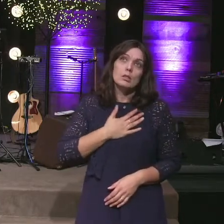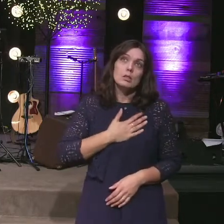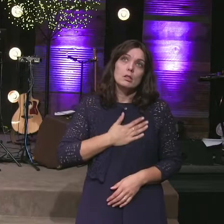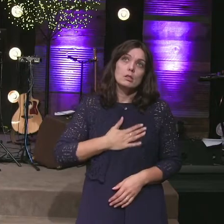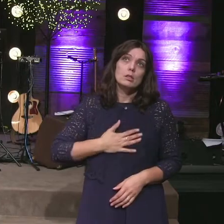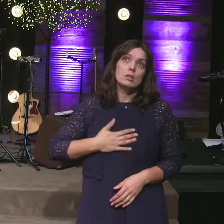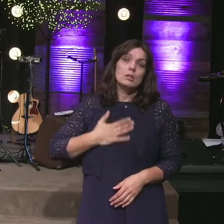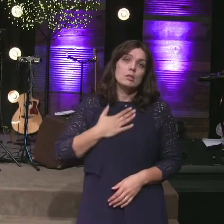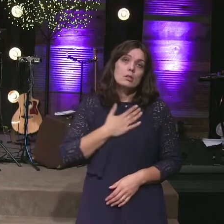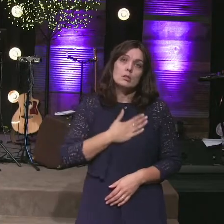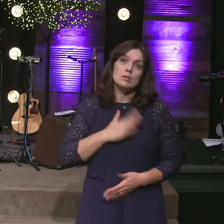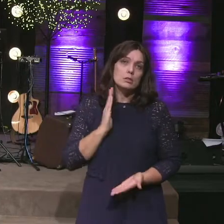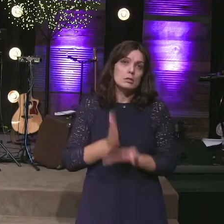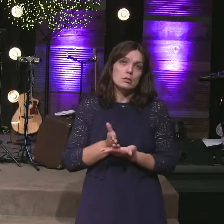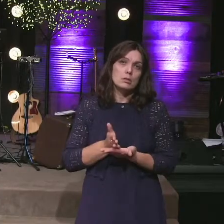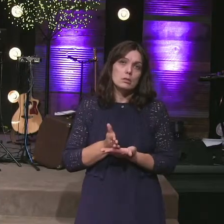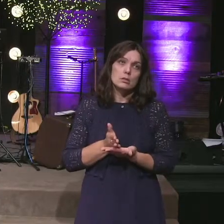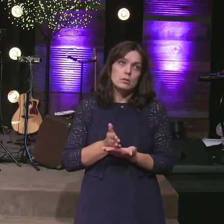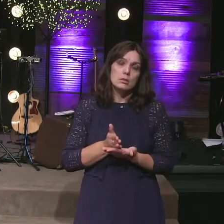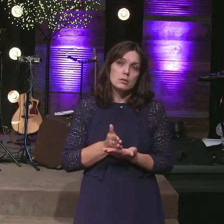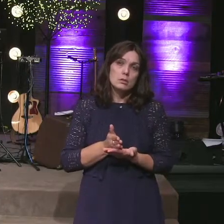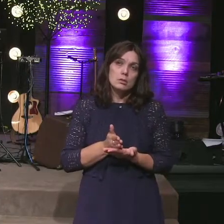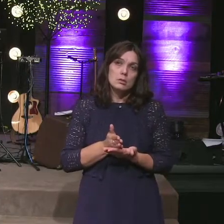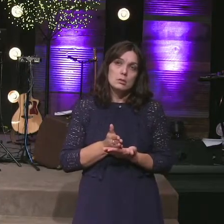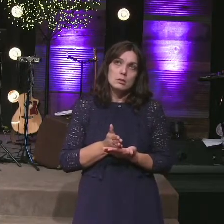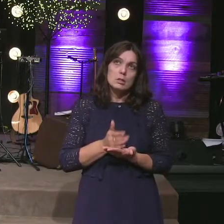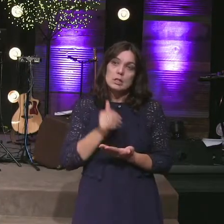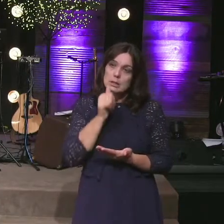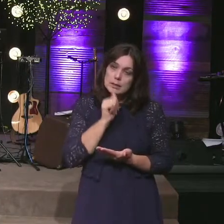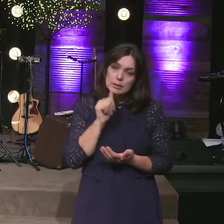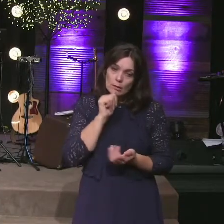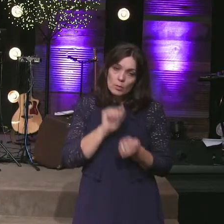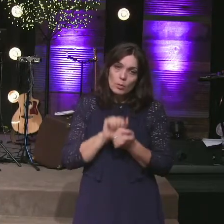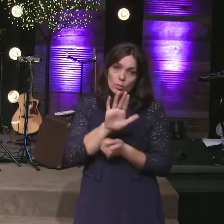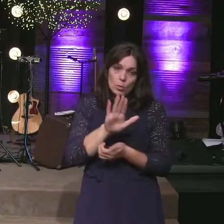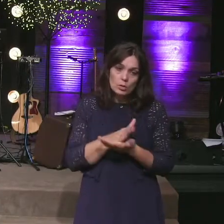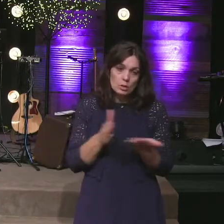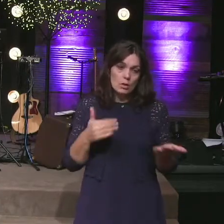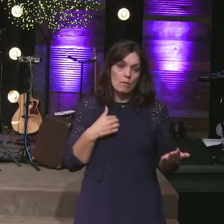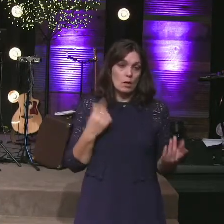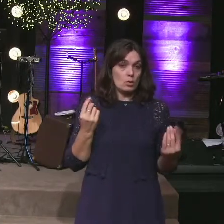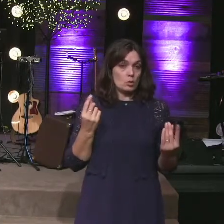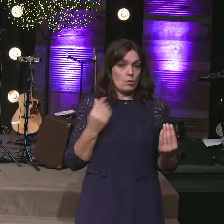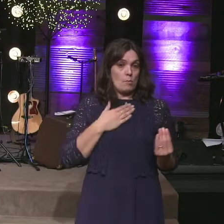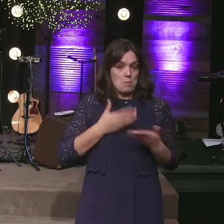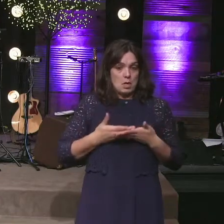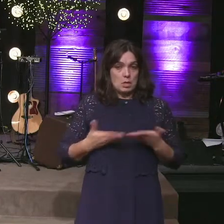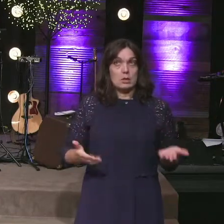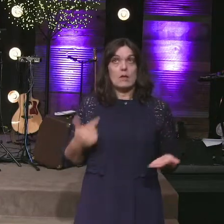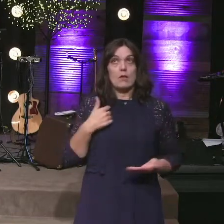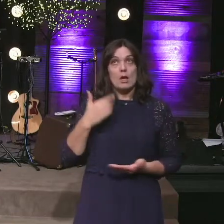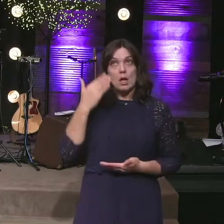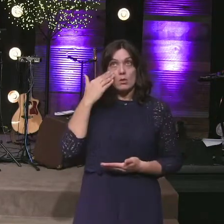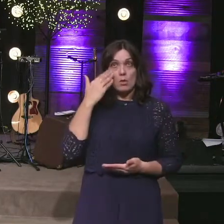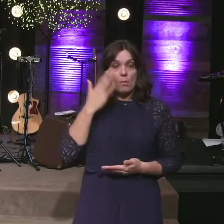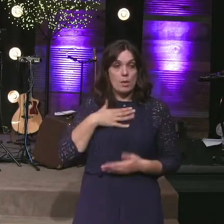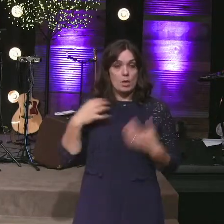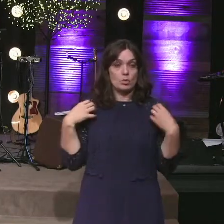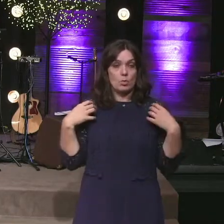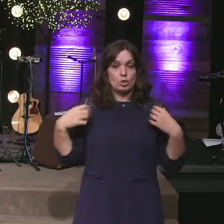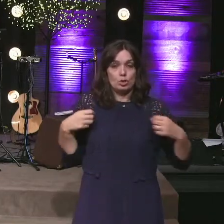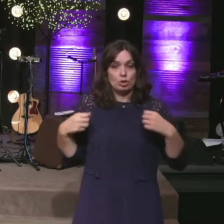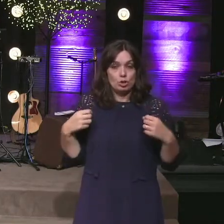get over it and deal with your stuff. I would go up there, and I knew my shoulders were shaking because I